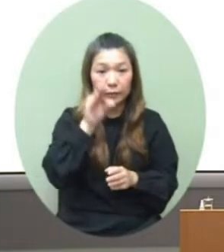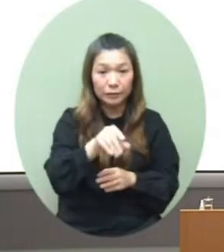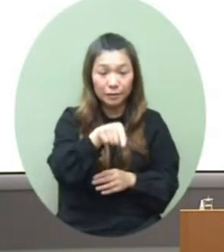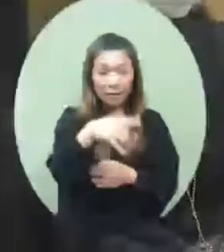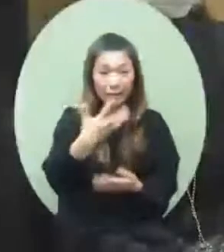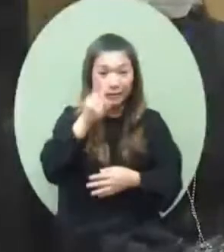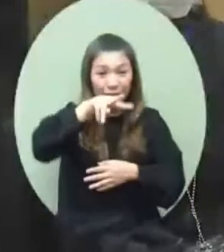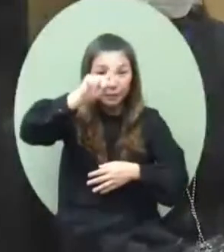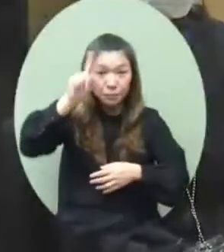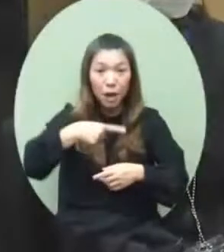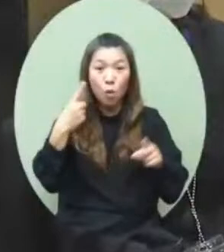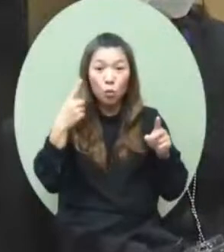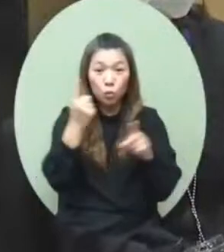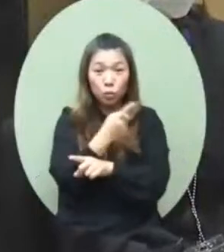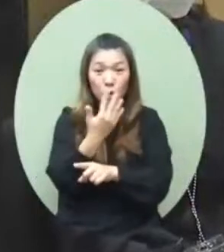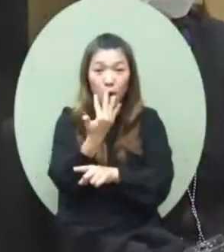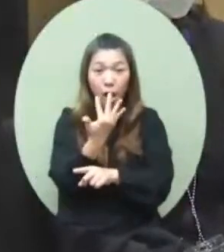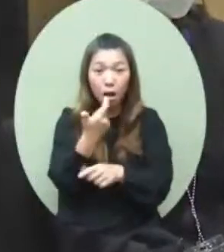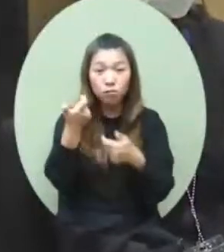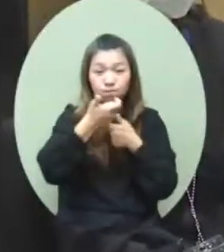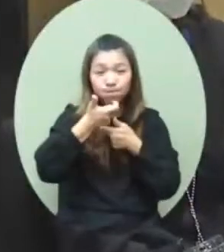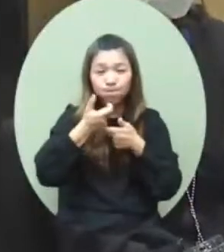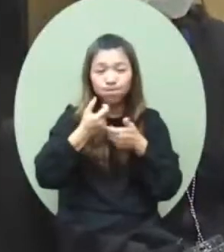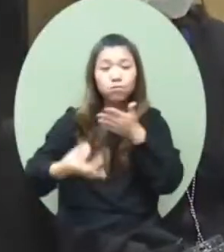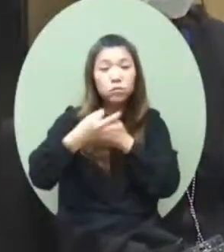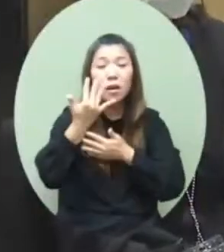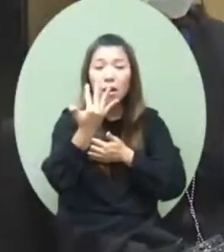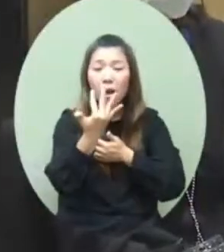Commercial radio. I'm from commercial radio.